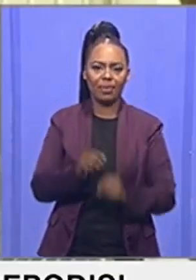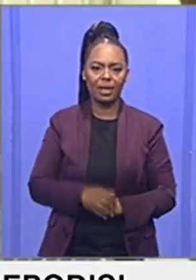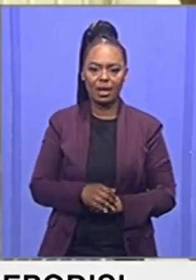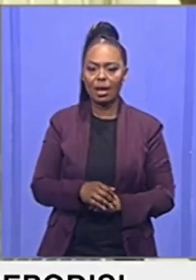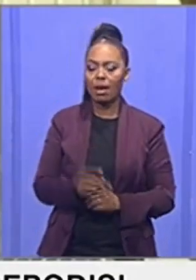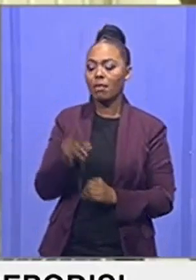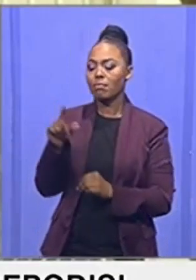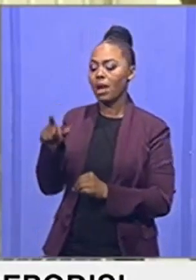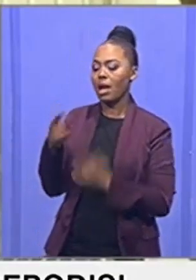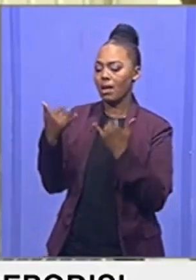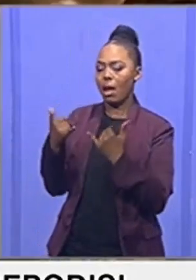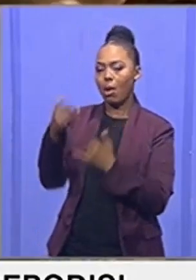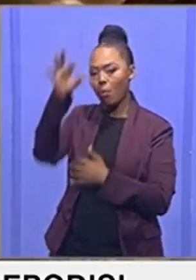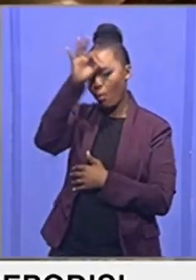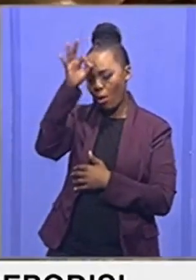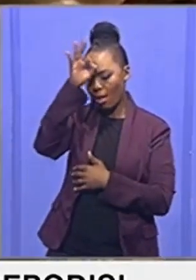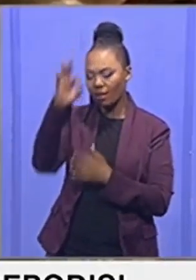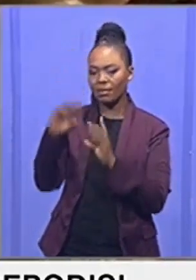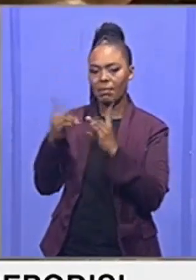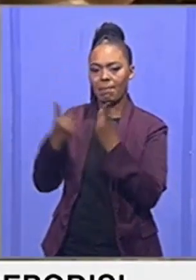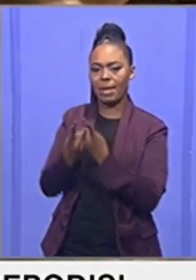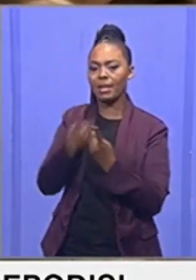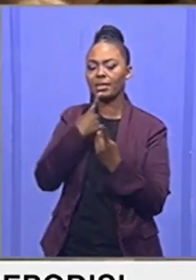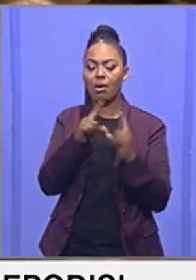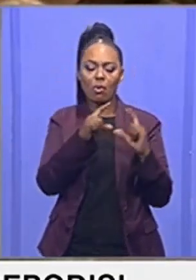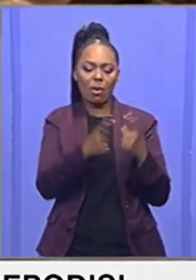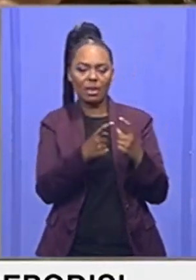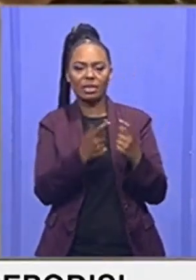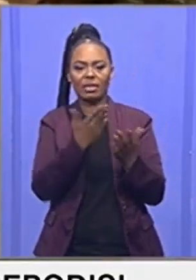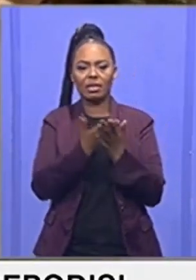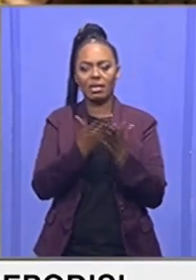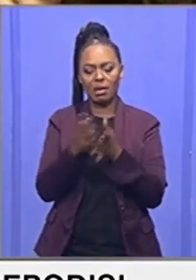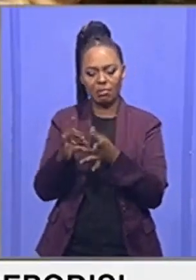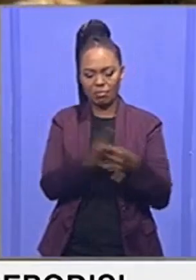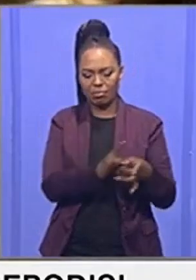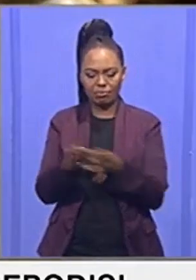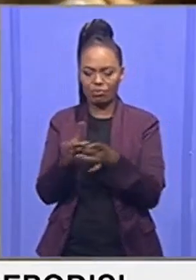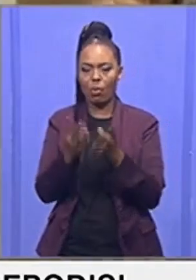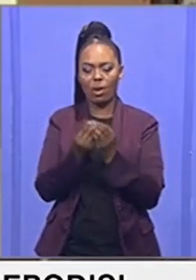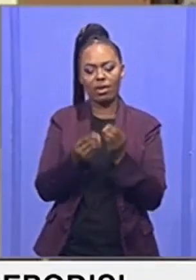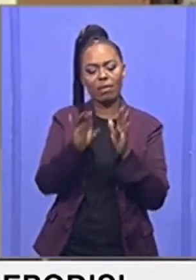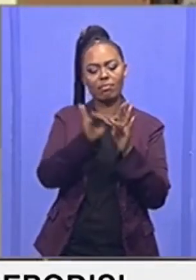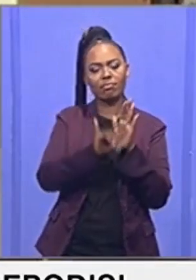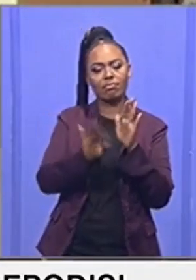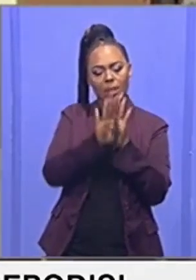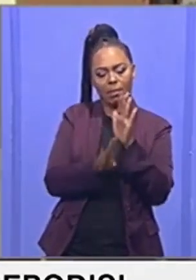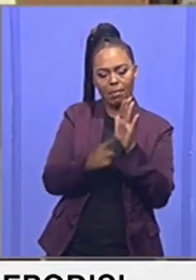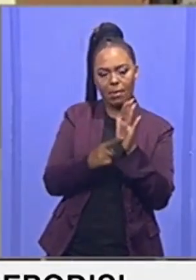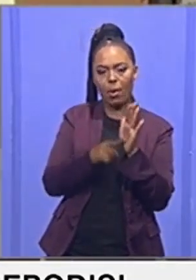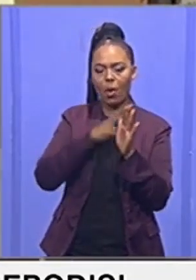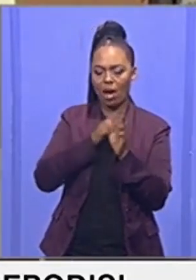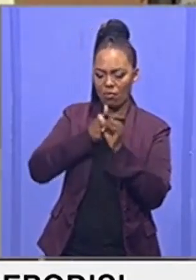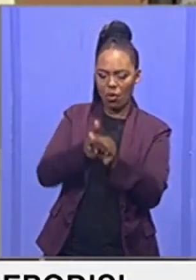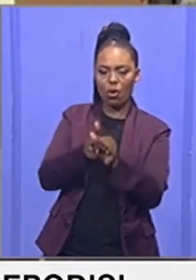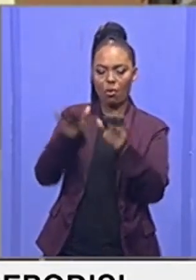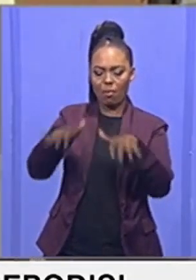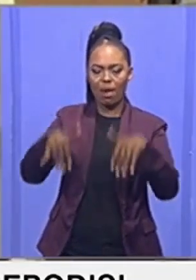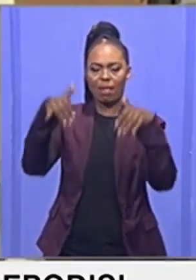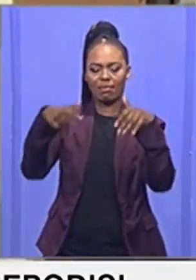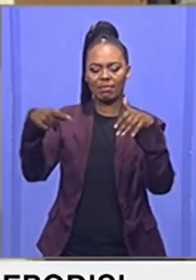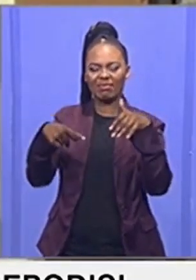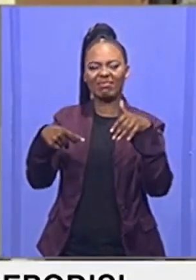gore komiti e ka samagana le molaotlhomo ono mo selebong sa ona sa ga jaana ka go latela melao ya palamente. The issue